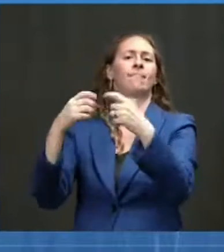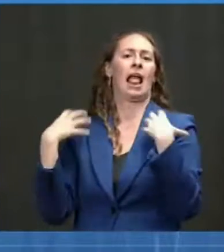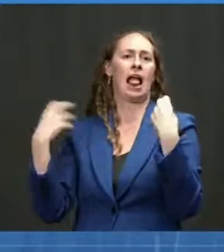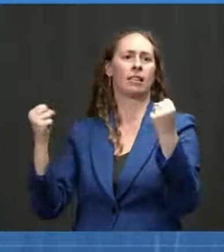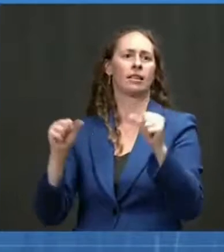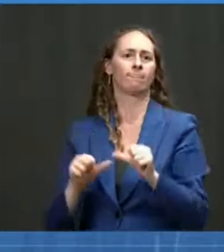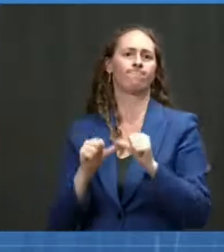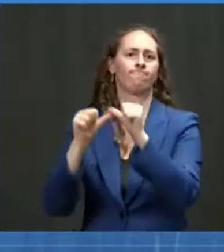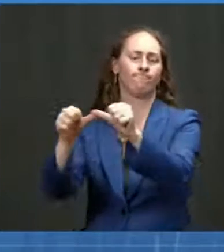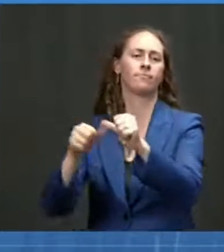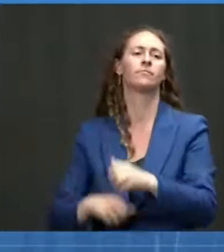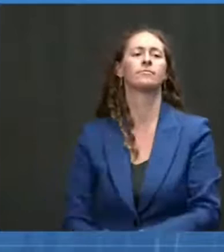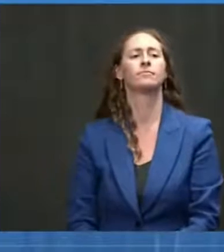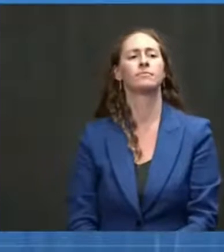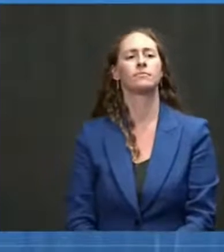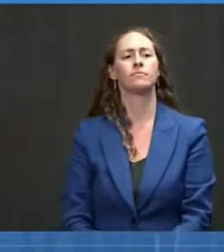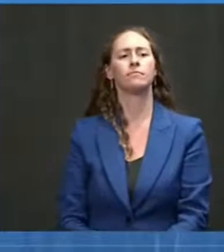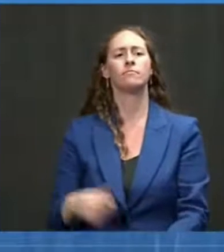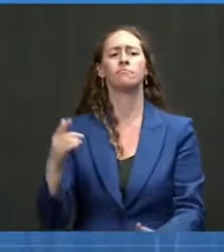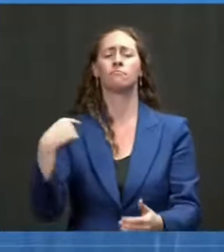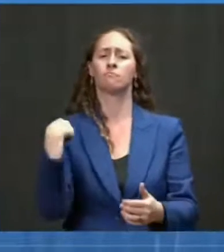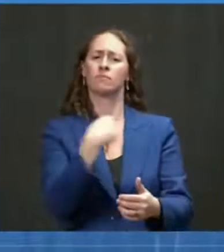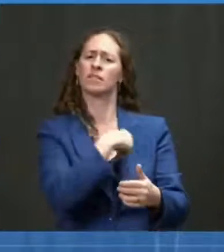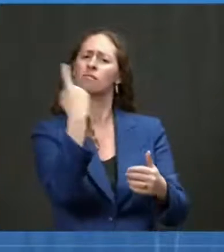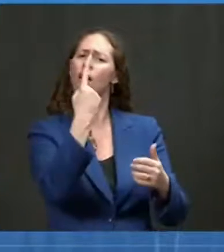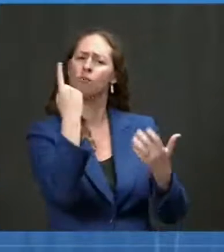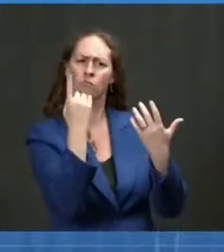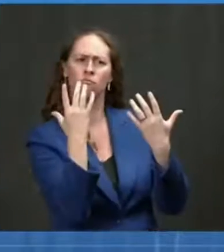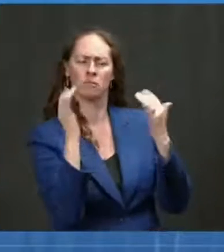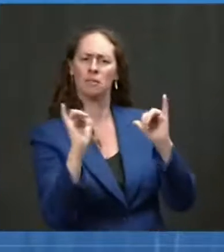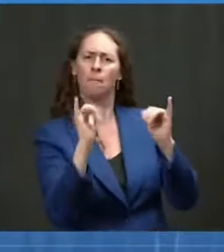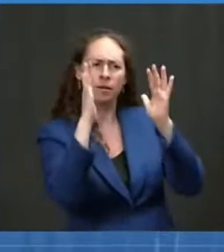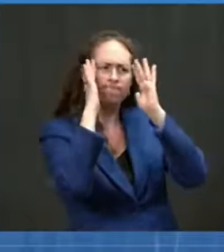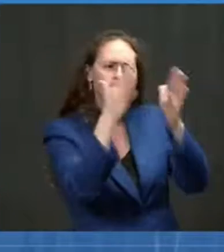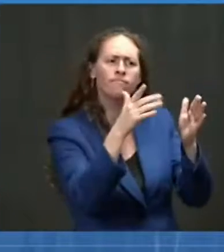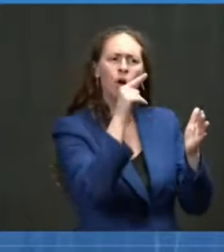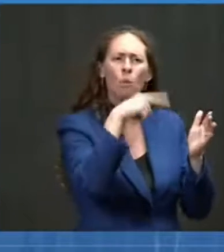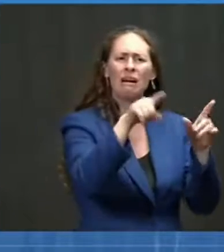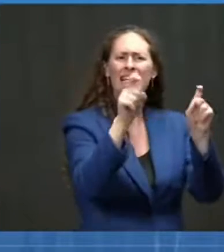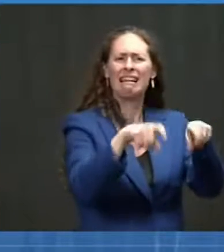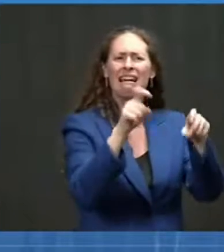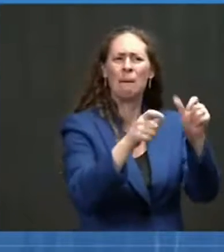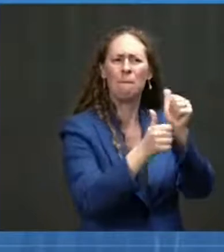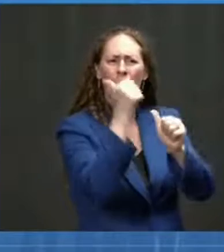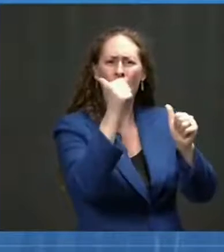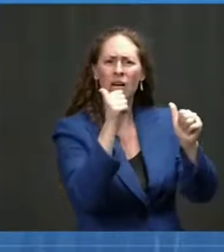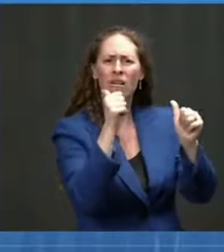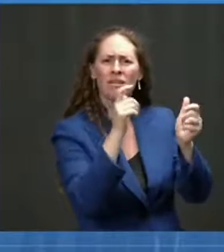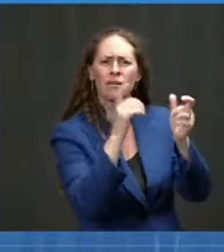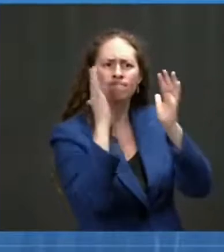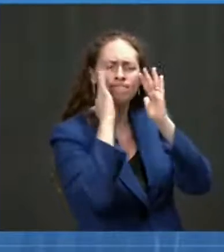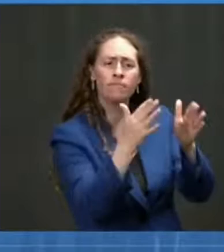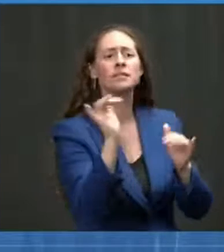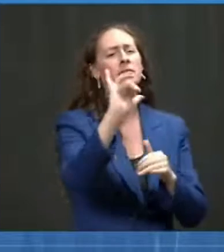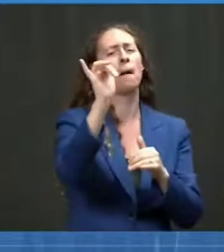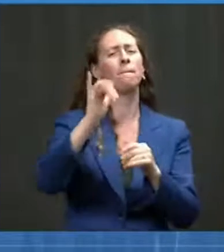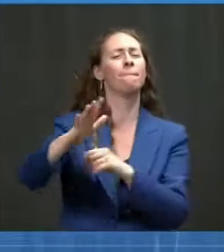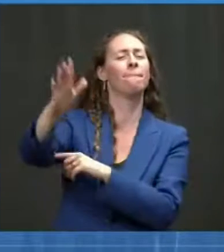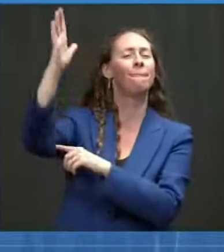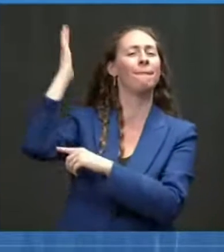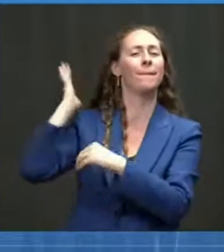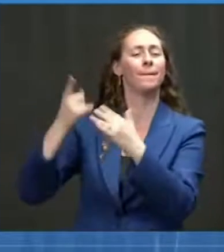does prioritize the most vulnerable. If you look at how we began vaccinating people, Jeremy, over at the beginning of